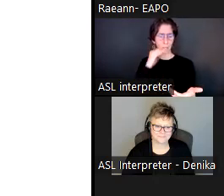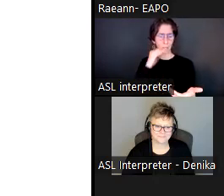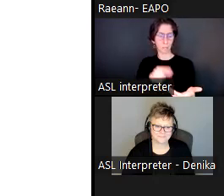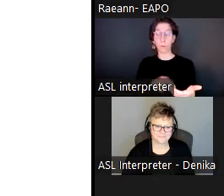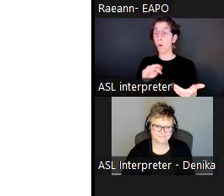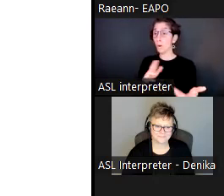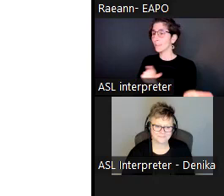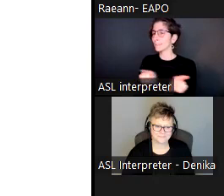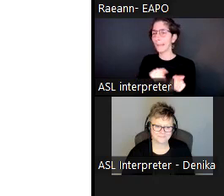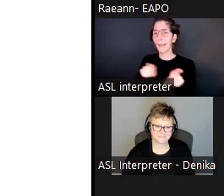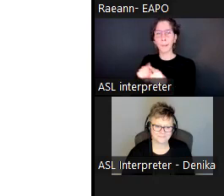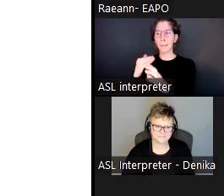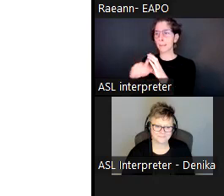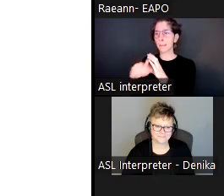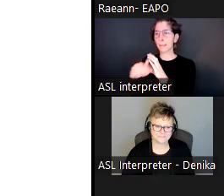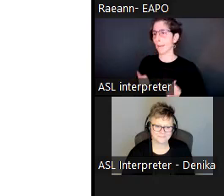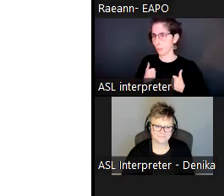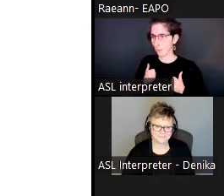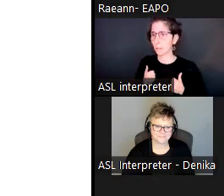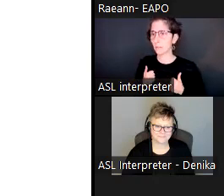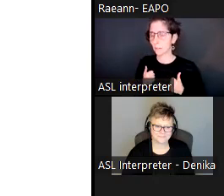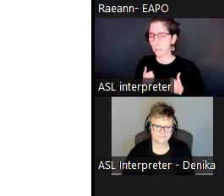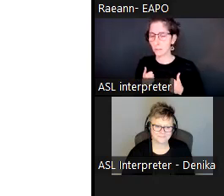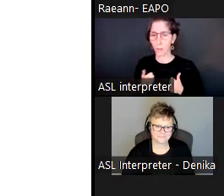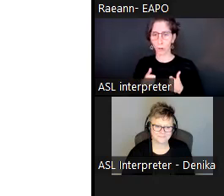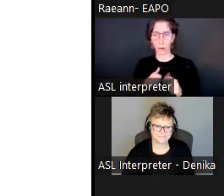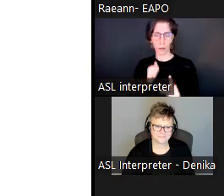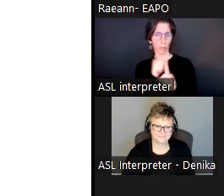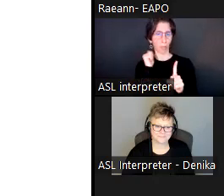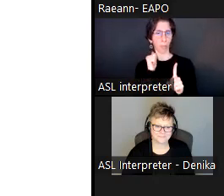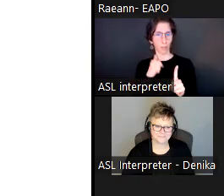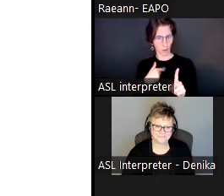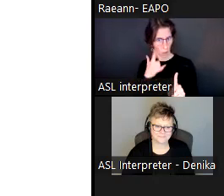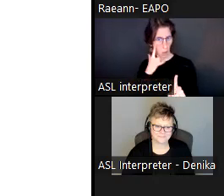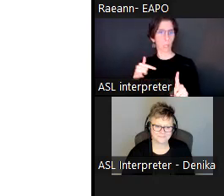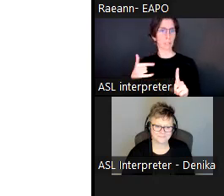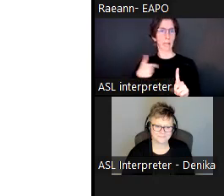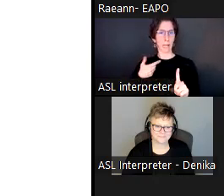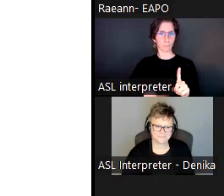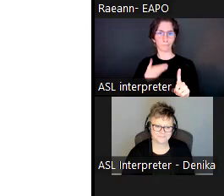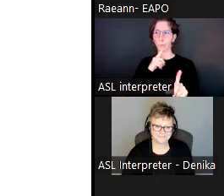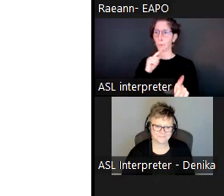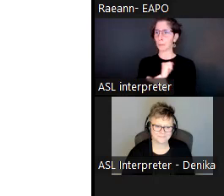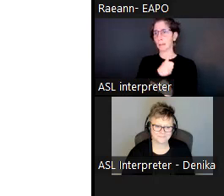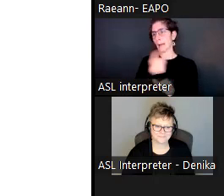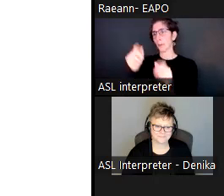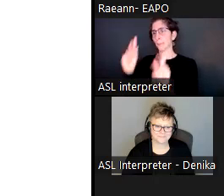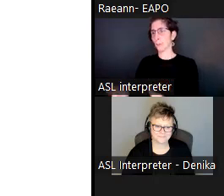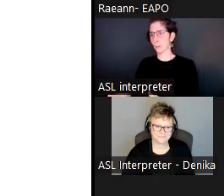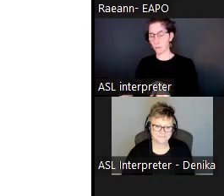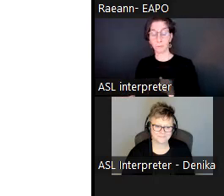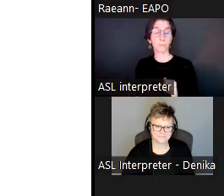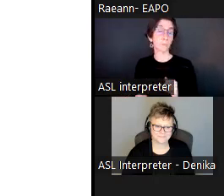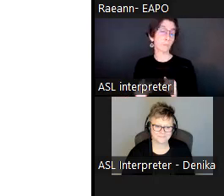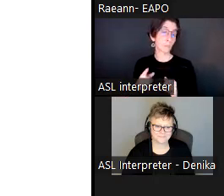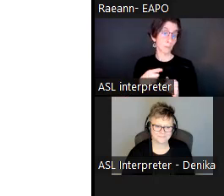addresses. So they use these tactics to make you believe that they are somebody else, which happens often where they'll make